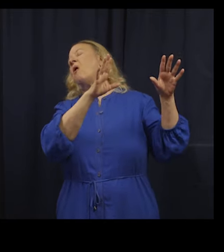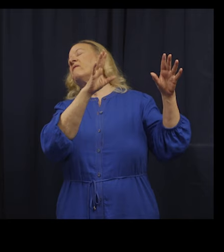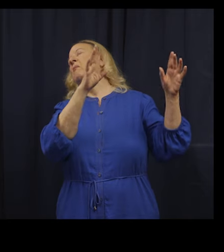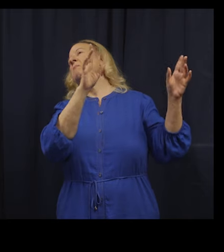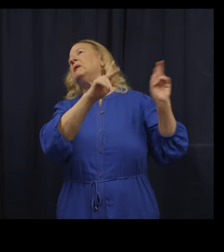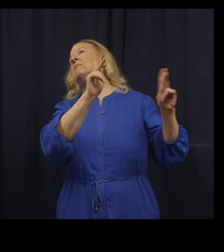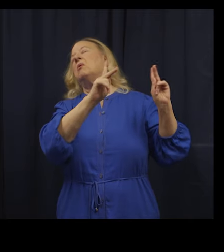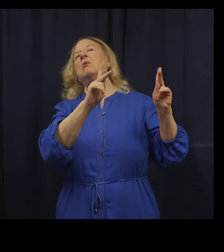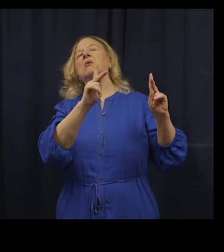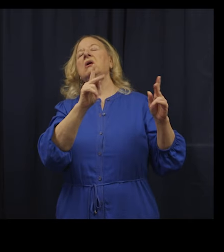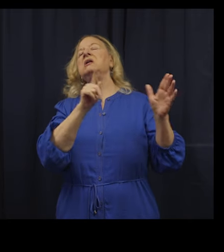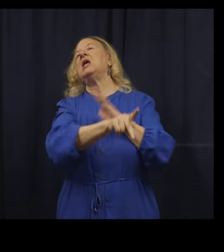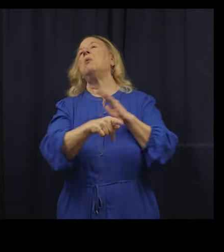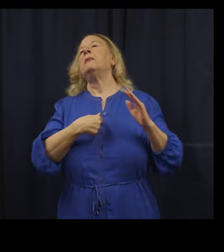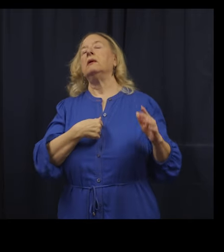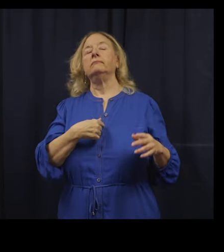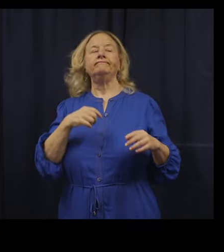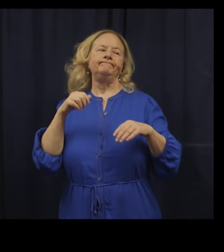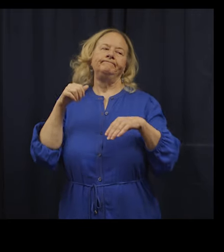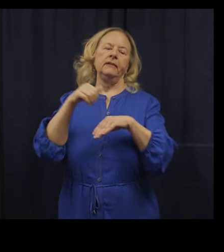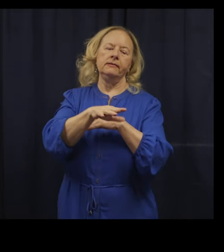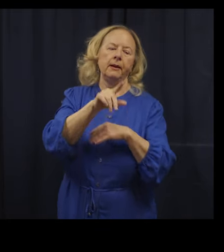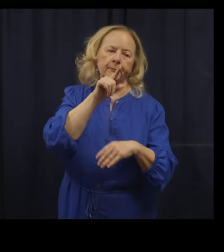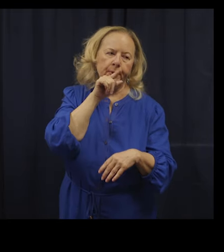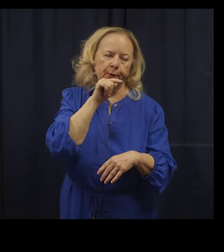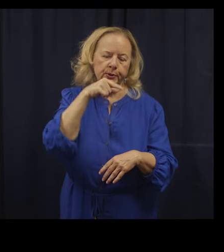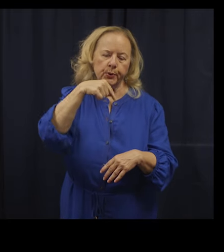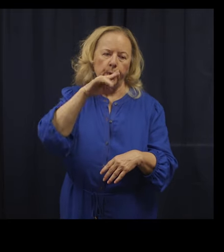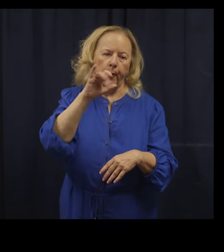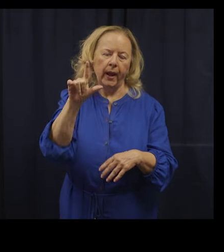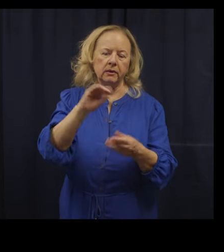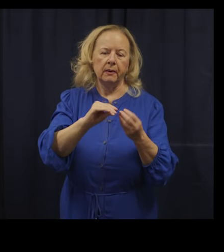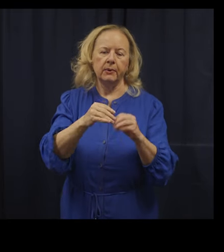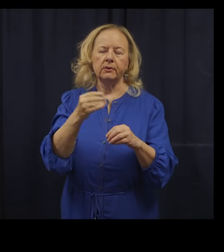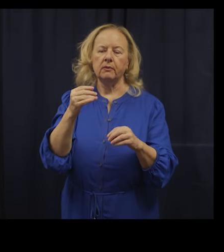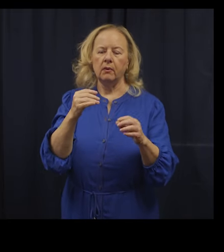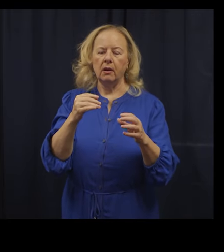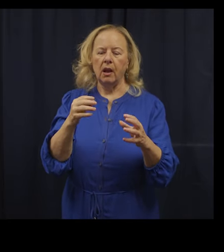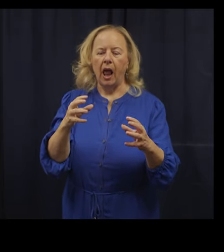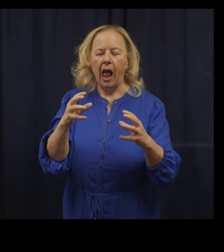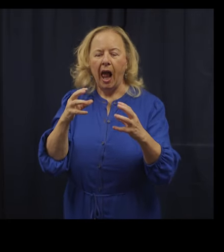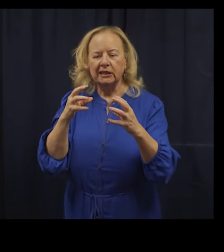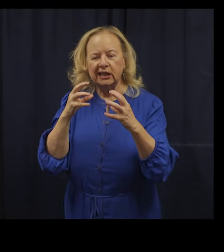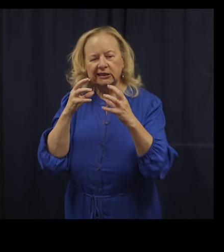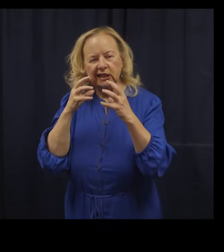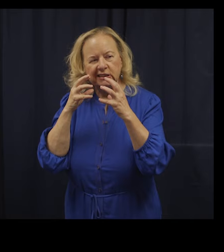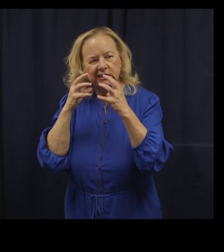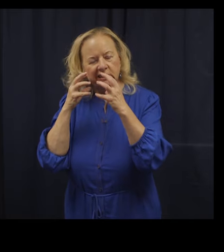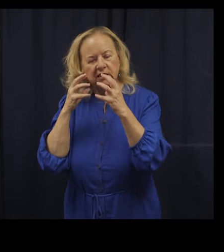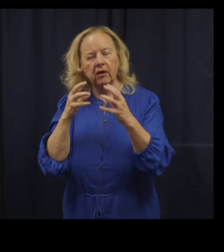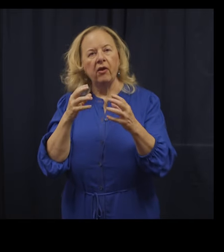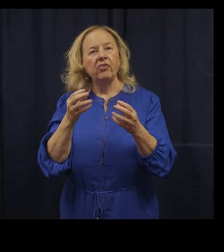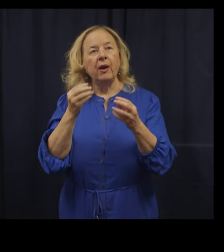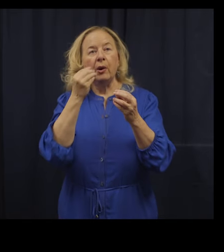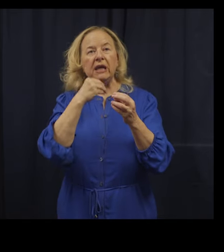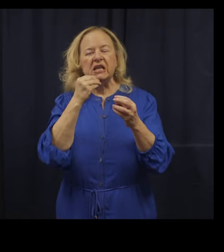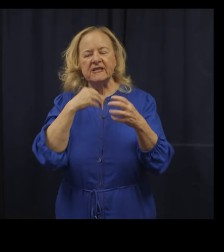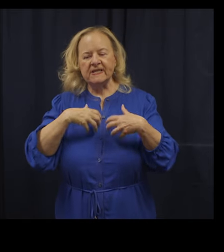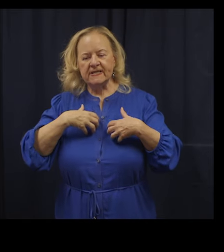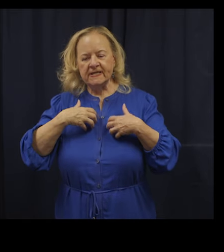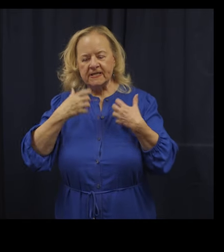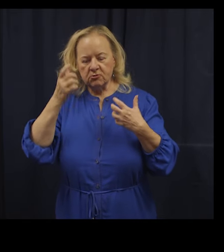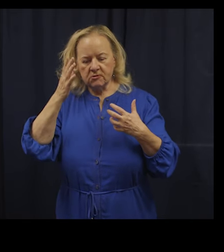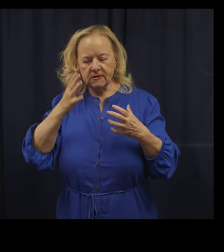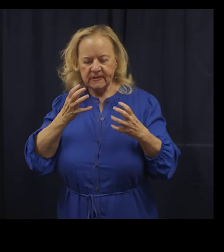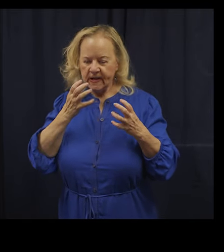the Lord says, quail. And then in Numbers 11:33, while the meat was yet between their teeth, before it was even consumed, the anger of the Lord was kindled